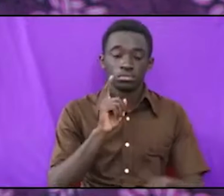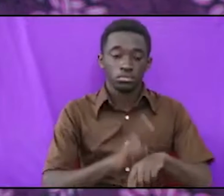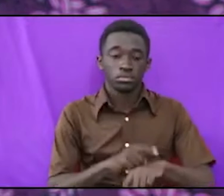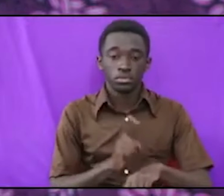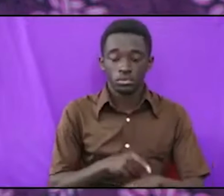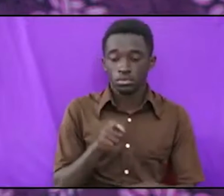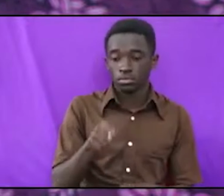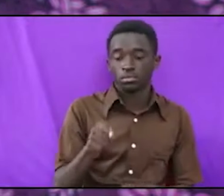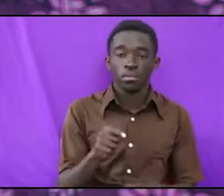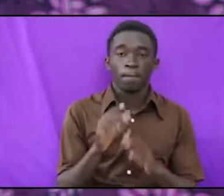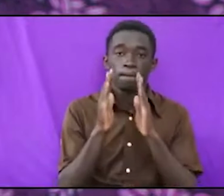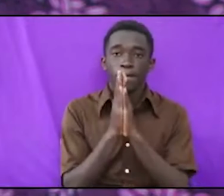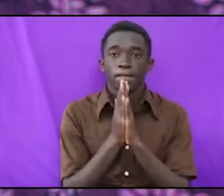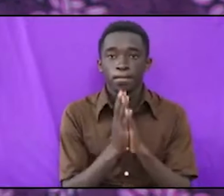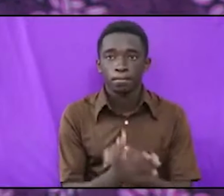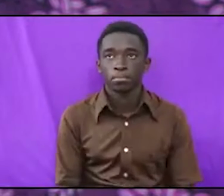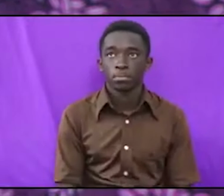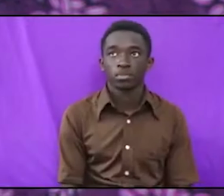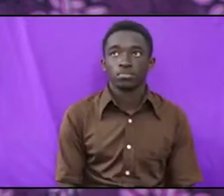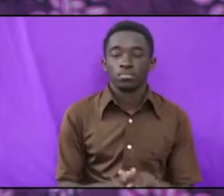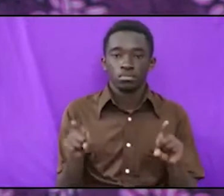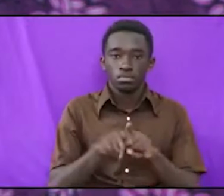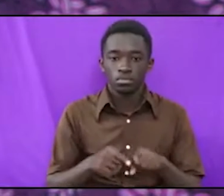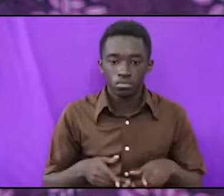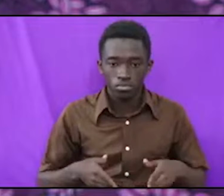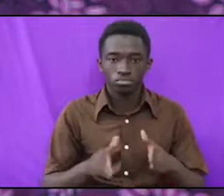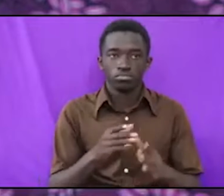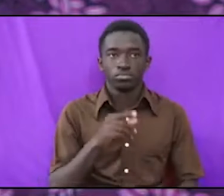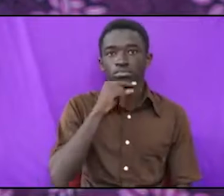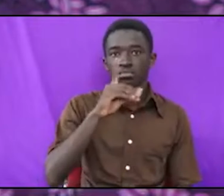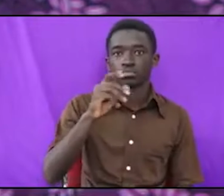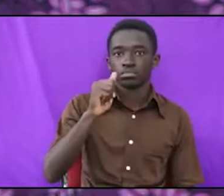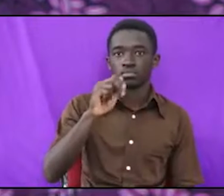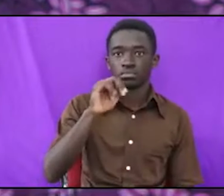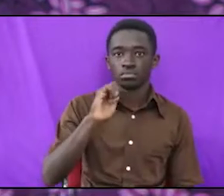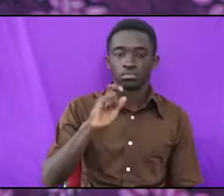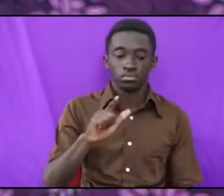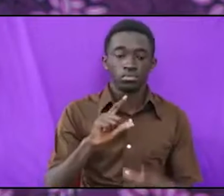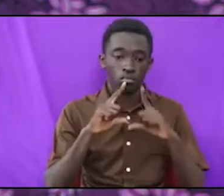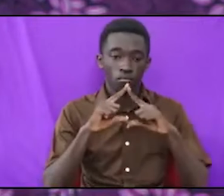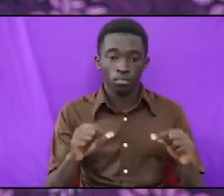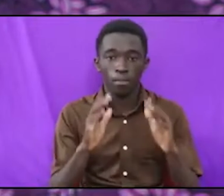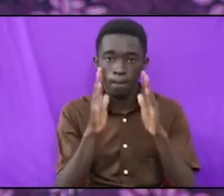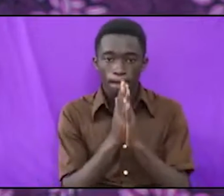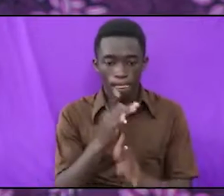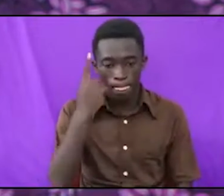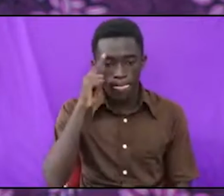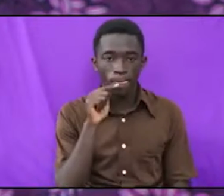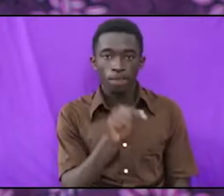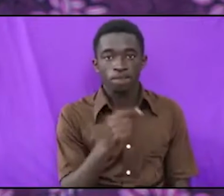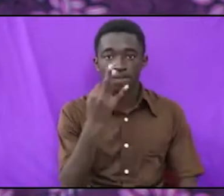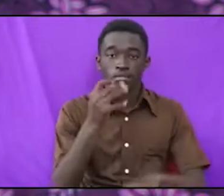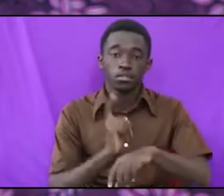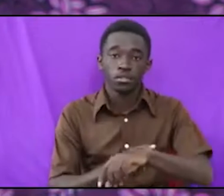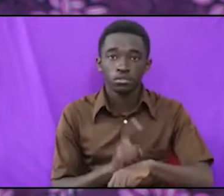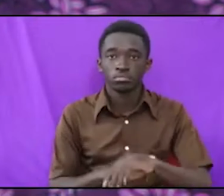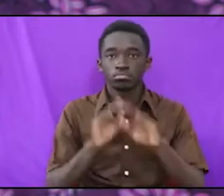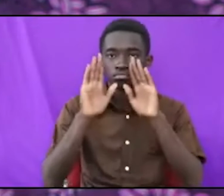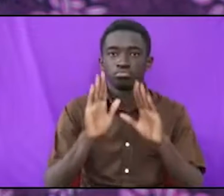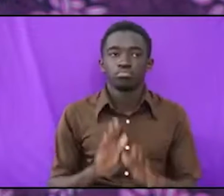prayer, just like Daniel asked his friends to pray for him, just like as he prayed three times, let's get